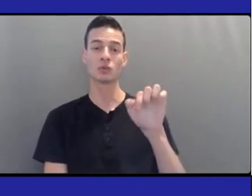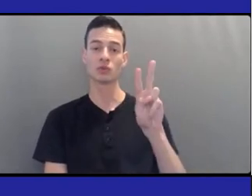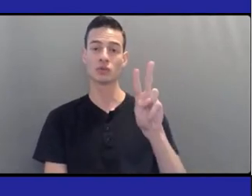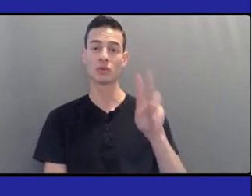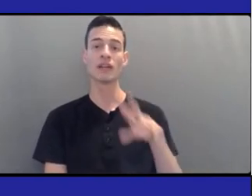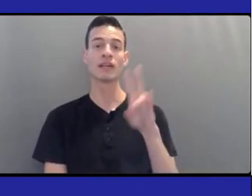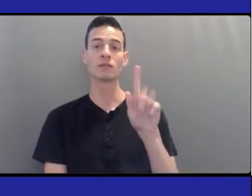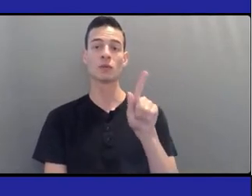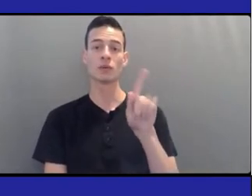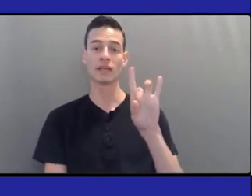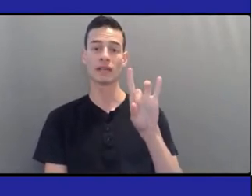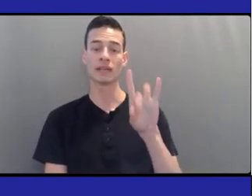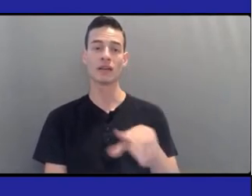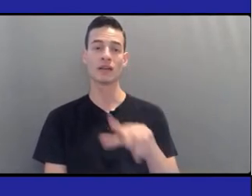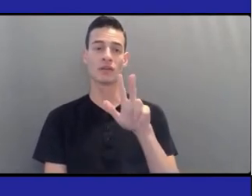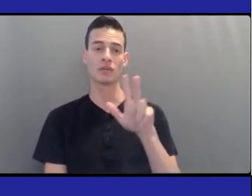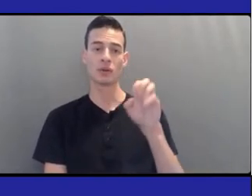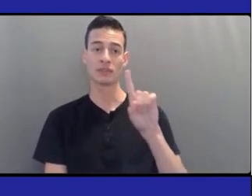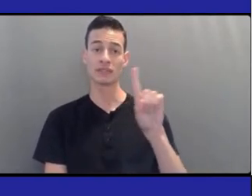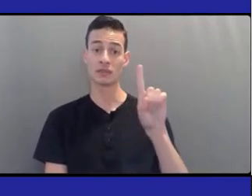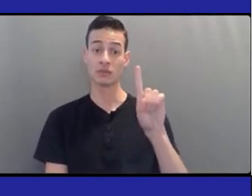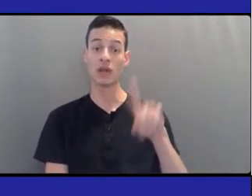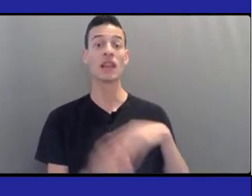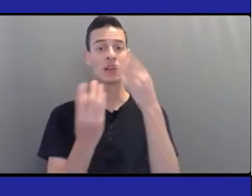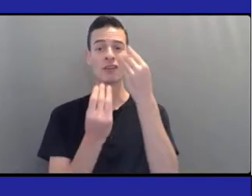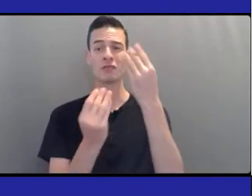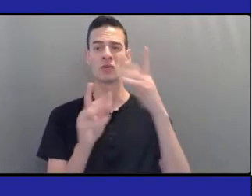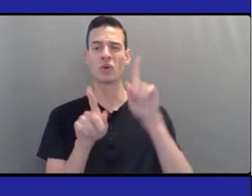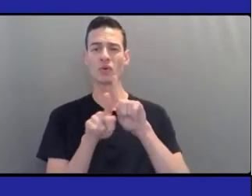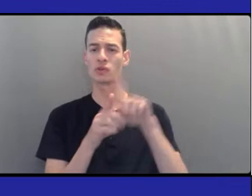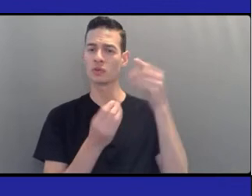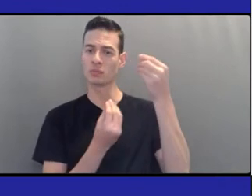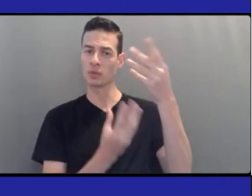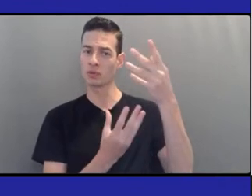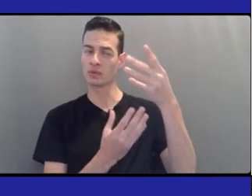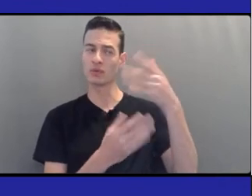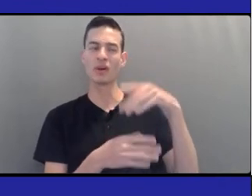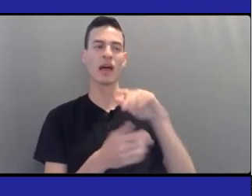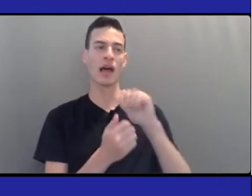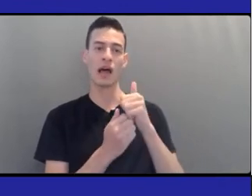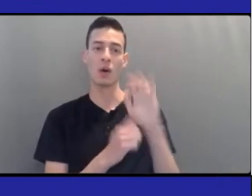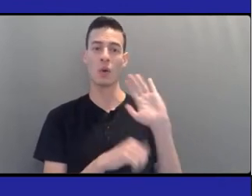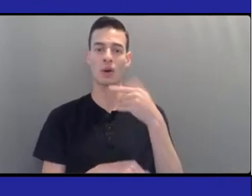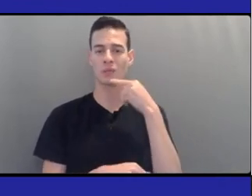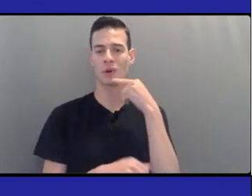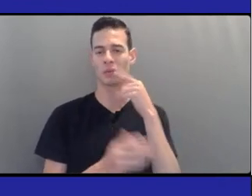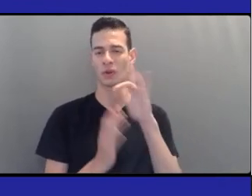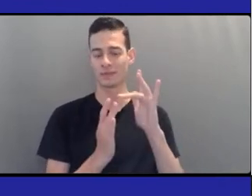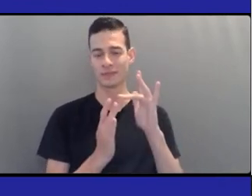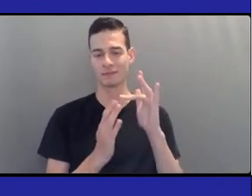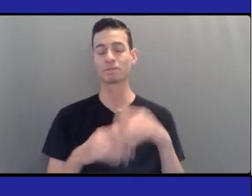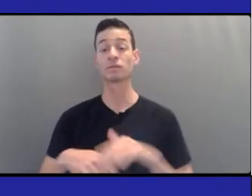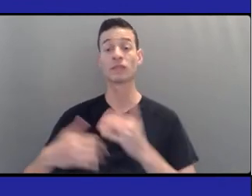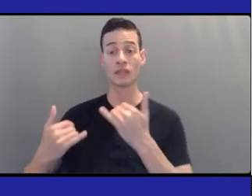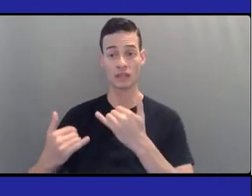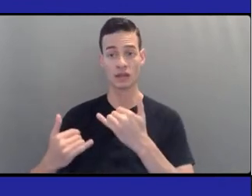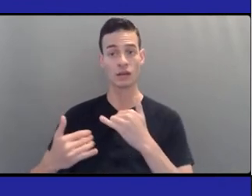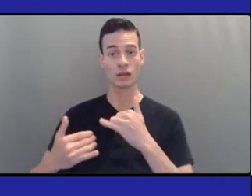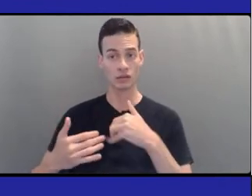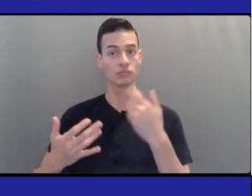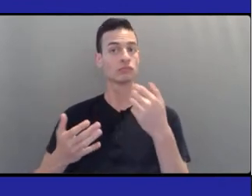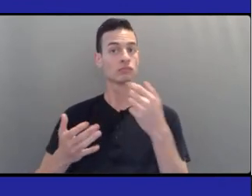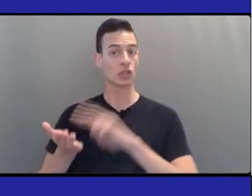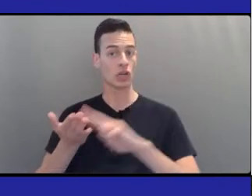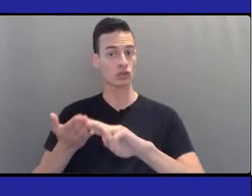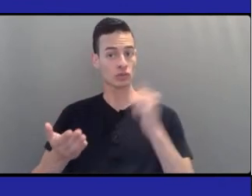212-788-3360. This information is also posted in our public website. And since we began the process of approving contracts prior to